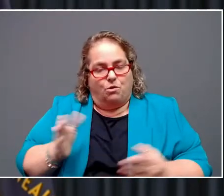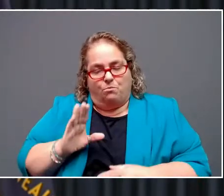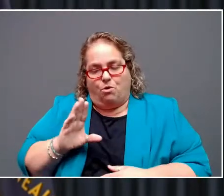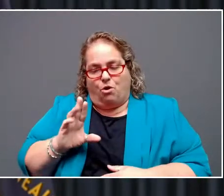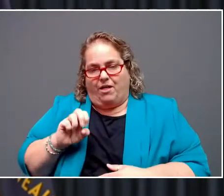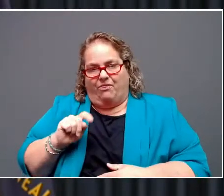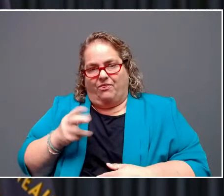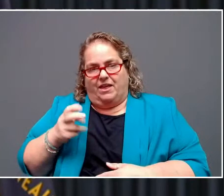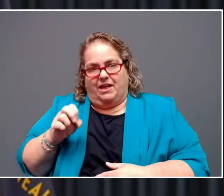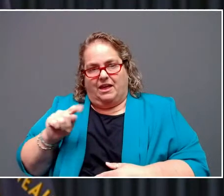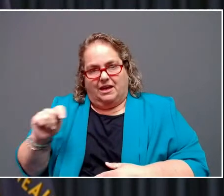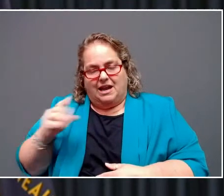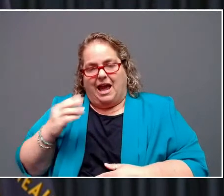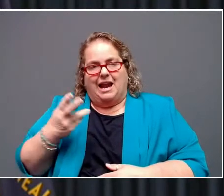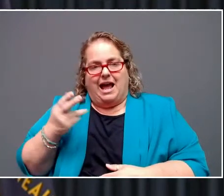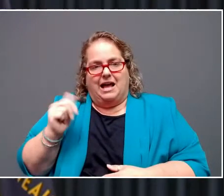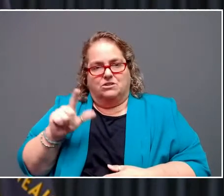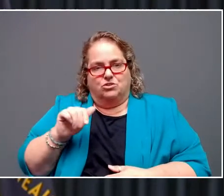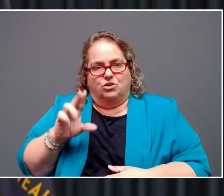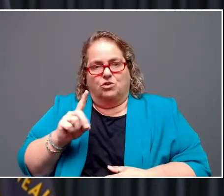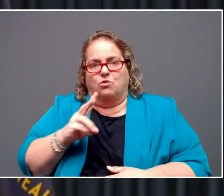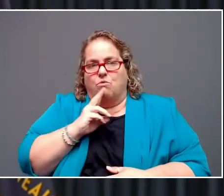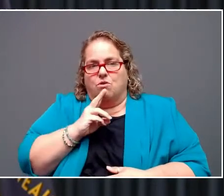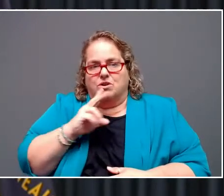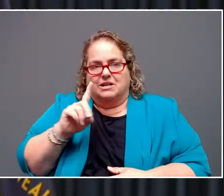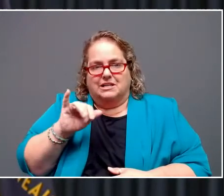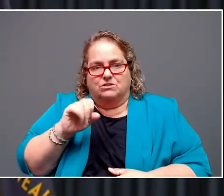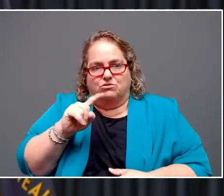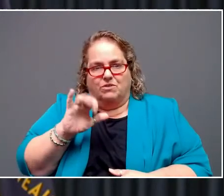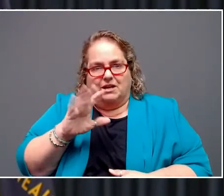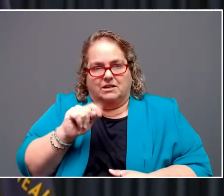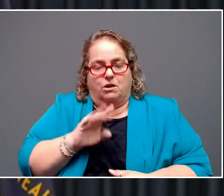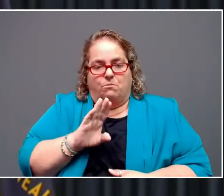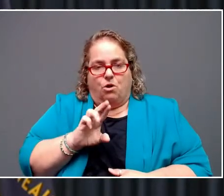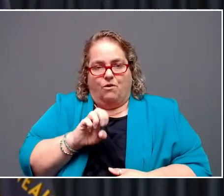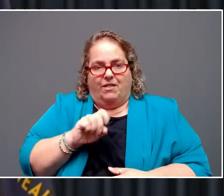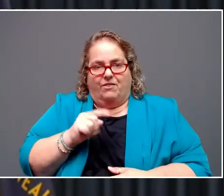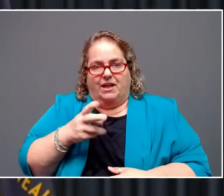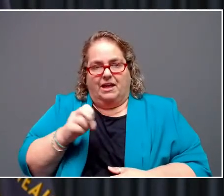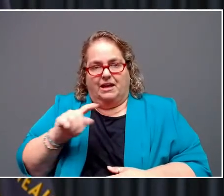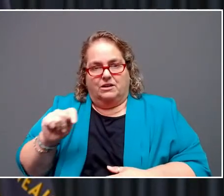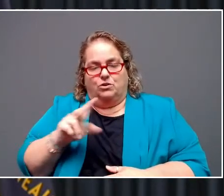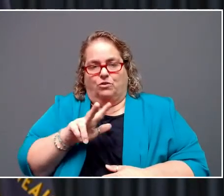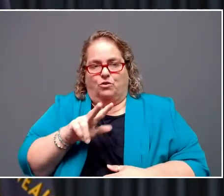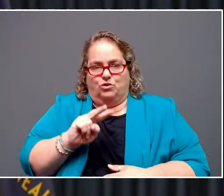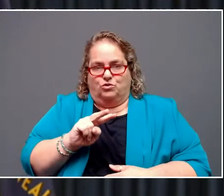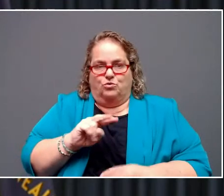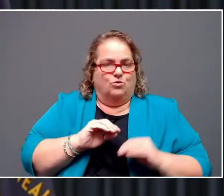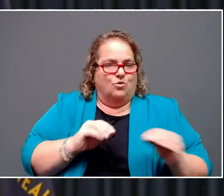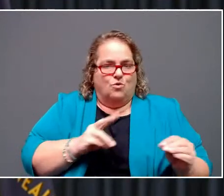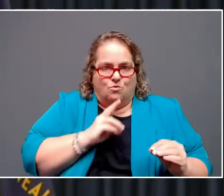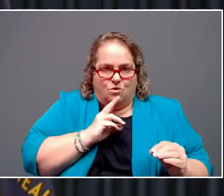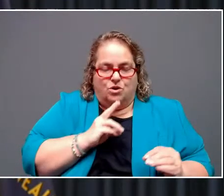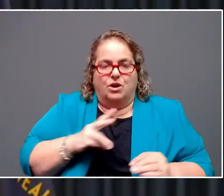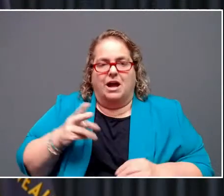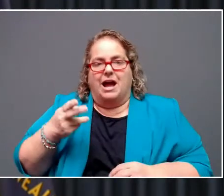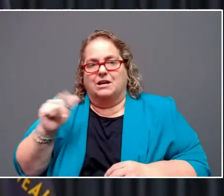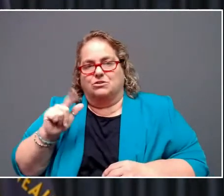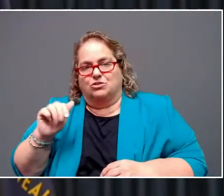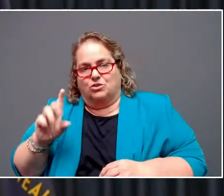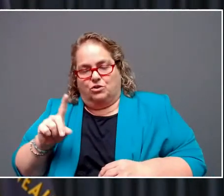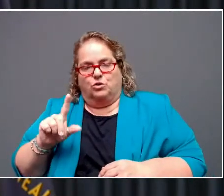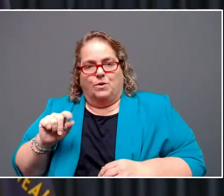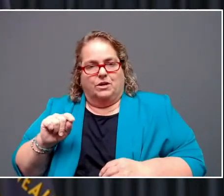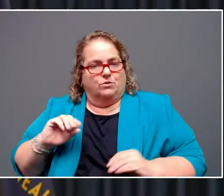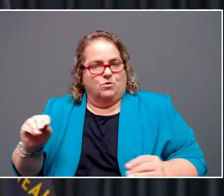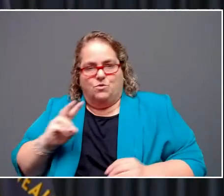County Water District. Breathitt County, 32 connections without water. Hazard, 20. Shelters and